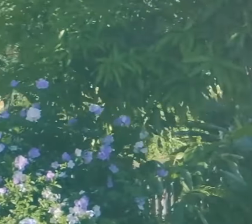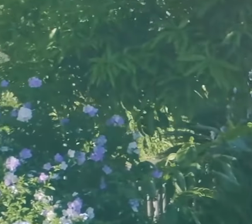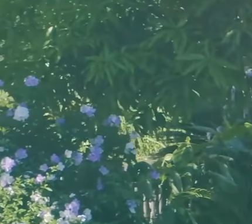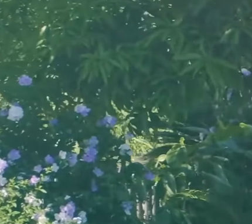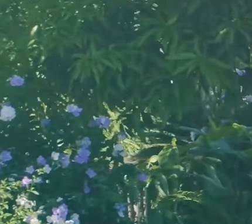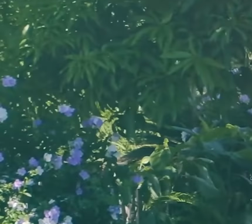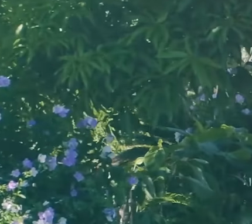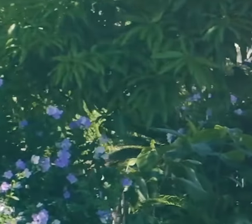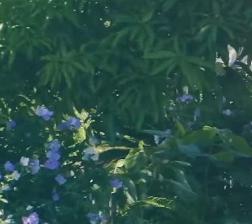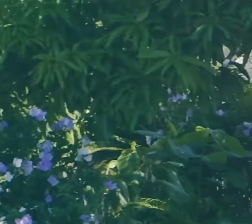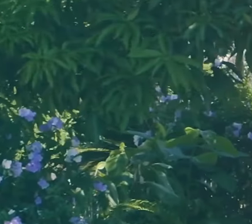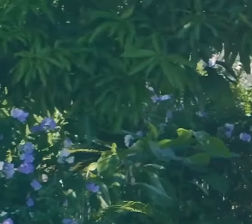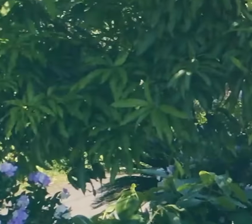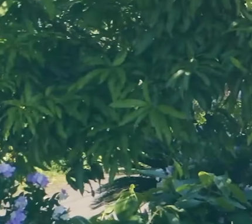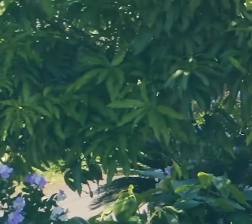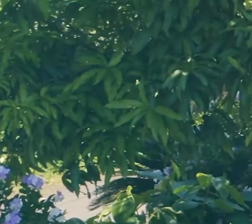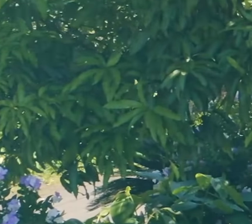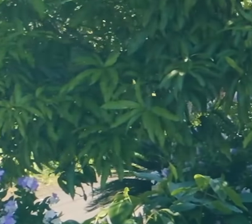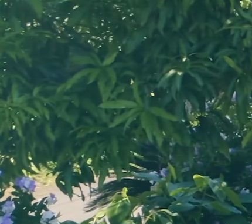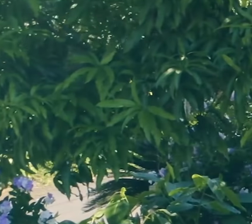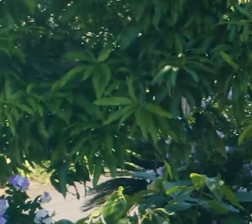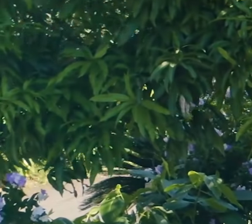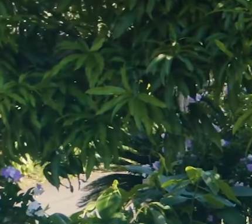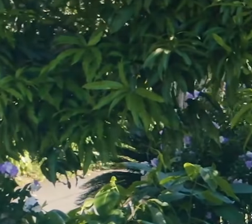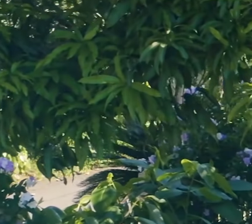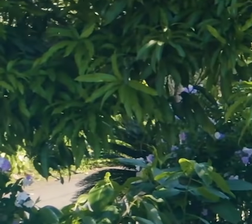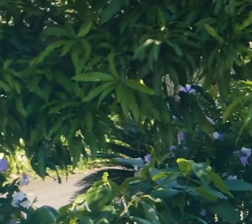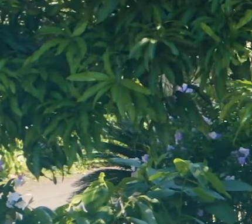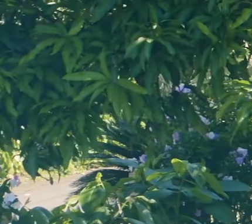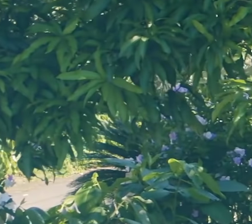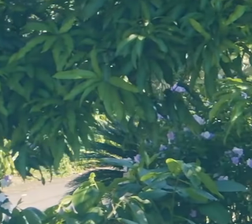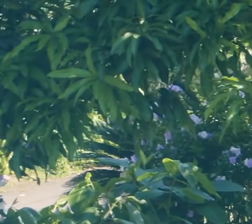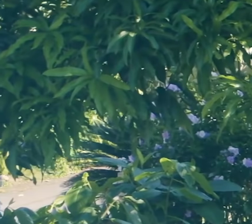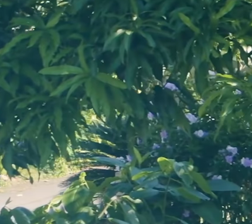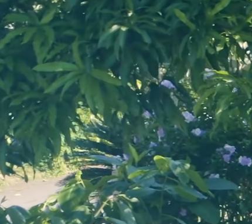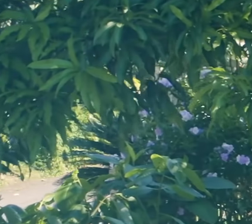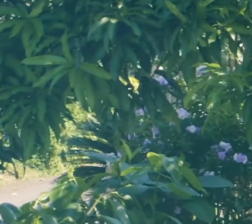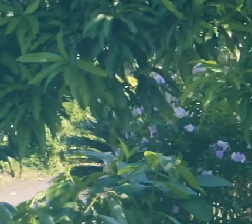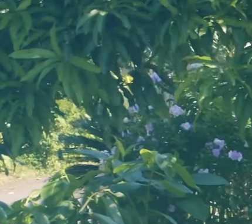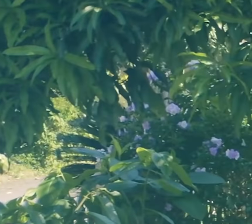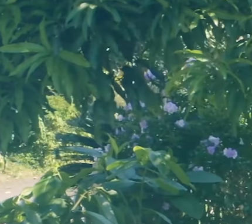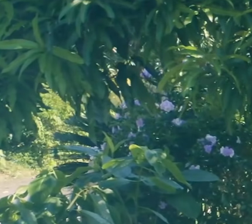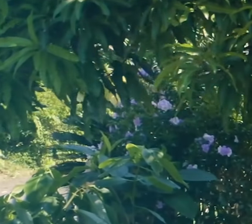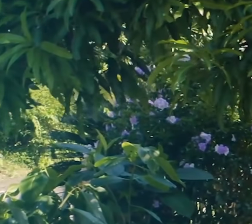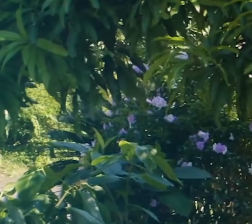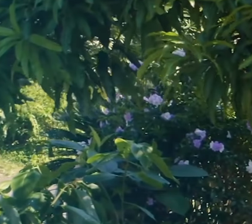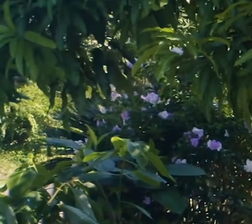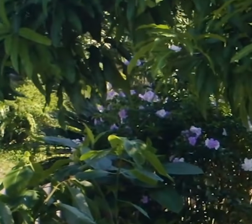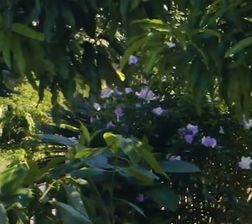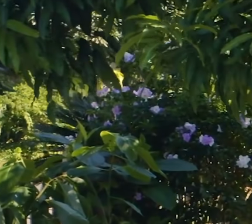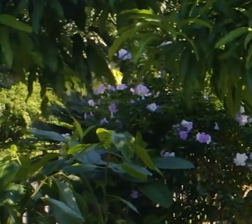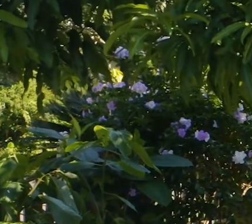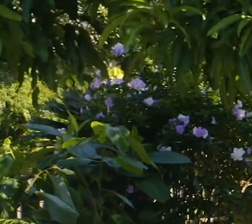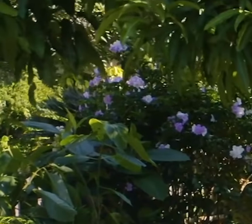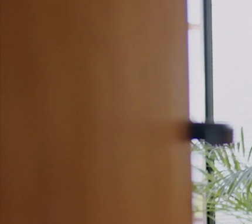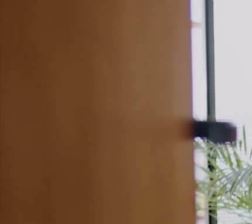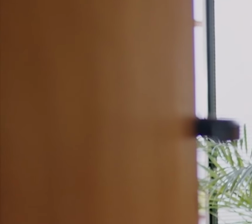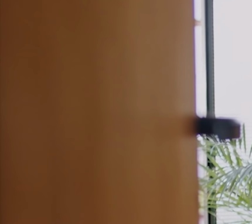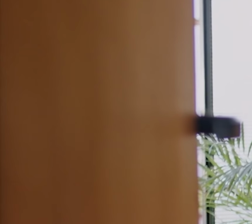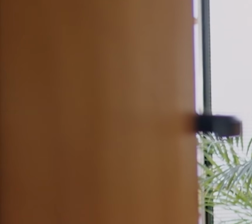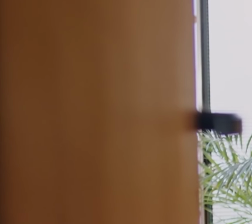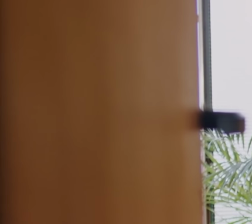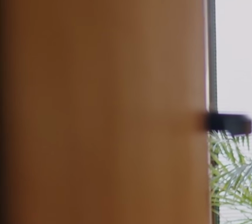and find the beauty in the ashes. This is Odyssey with Yendi, Beauty in the Ashes.